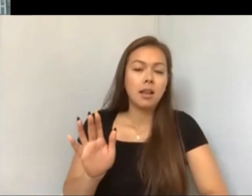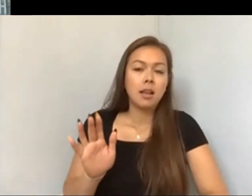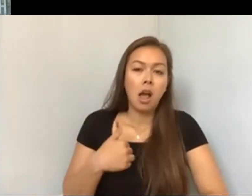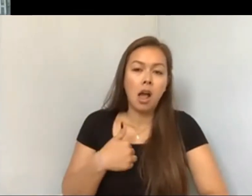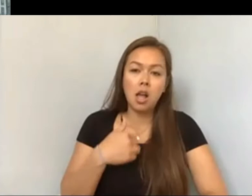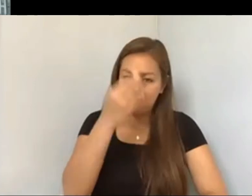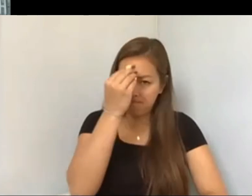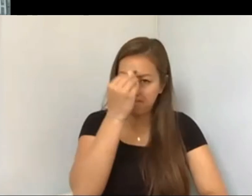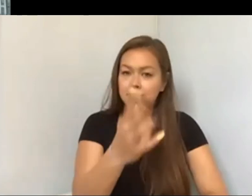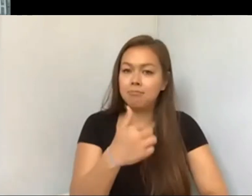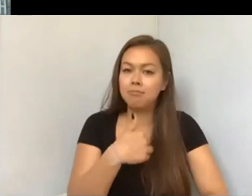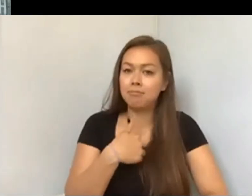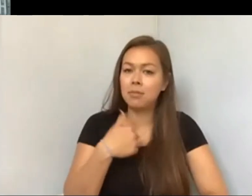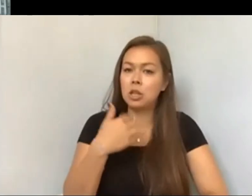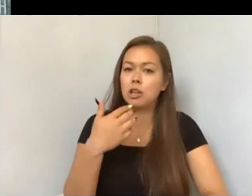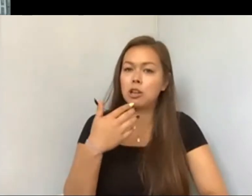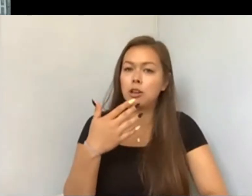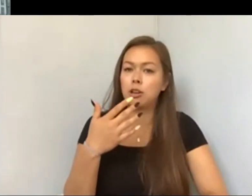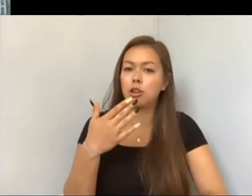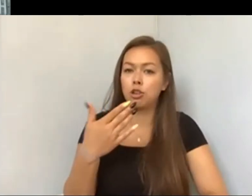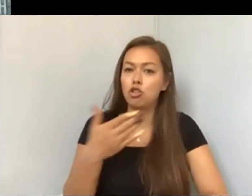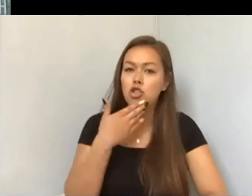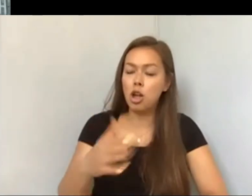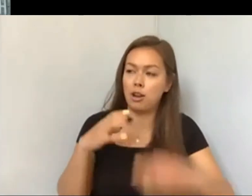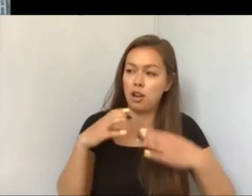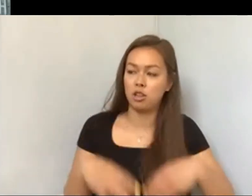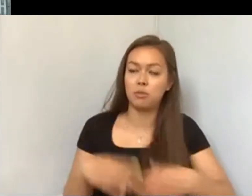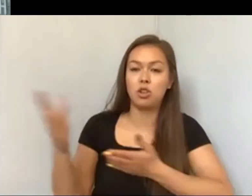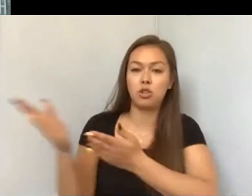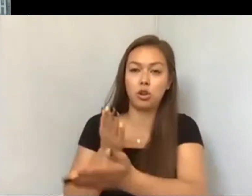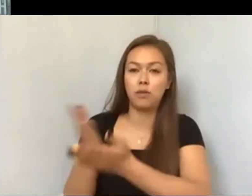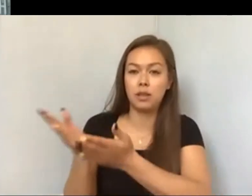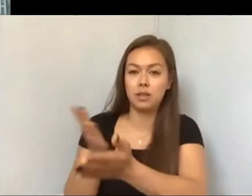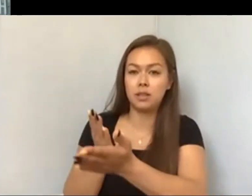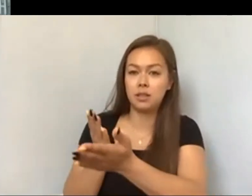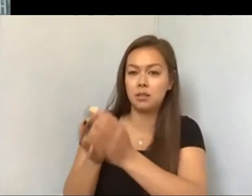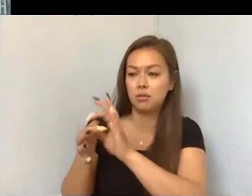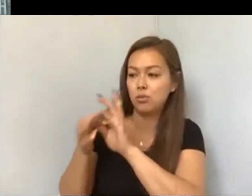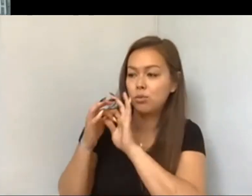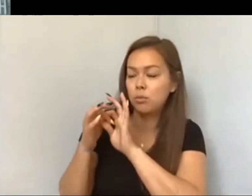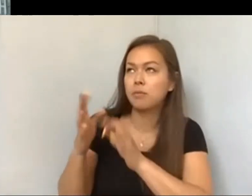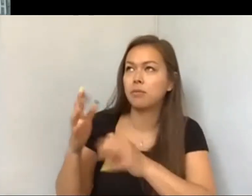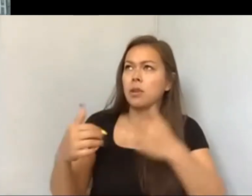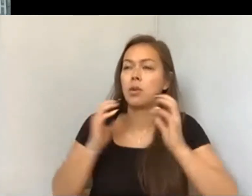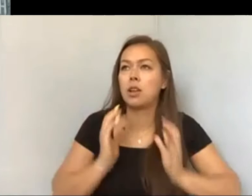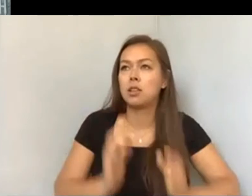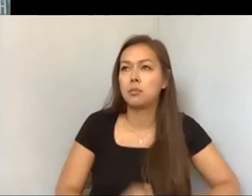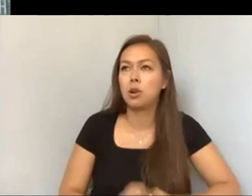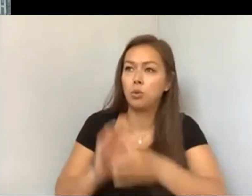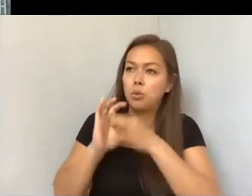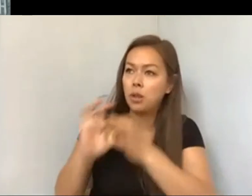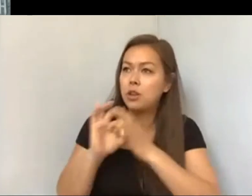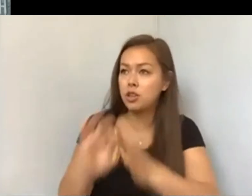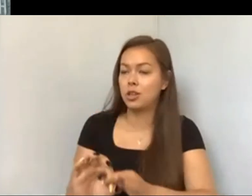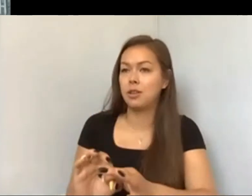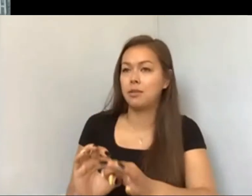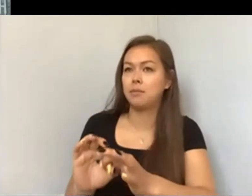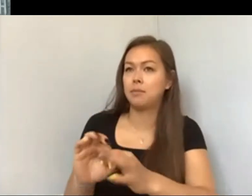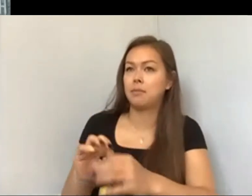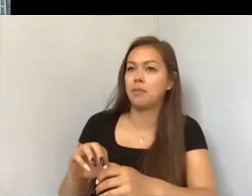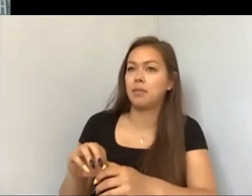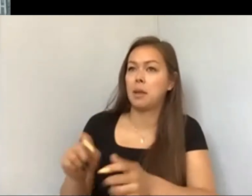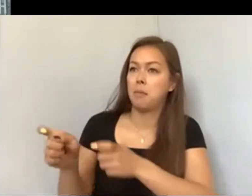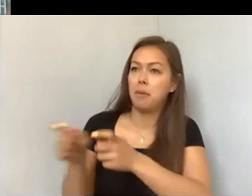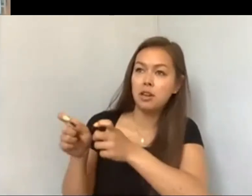customer service, customer relations management system, because we were tracking, hundreds